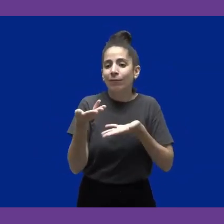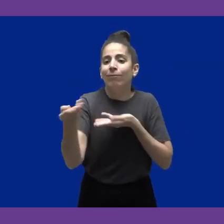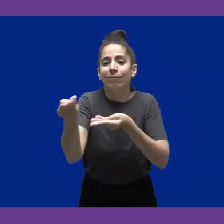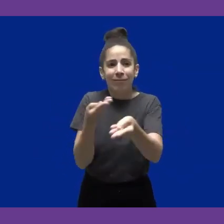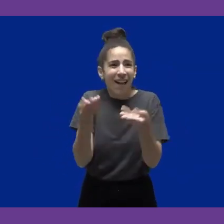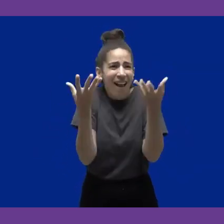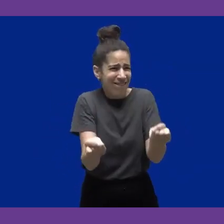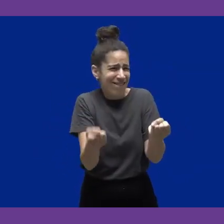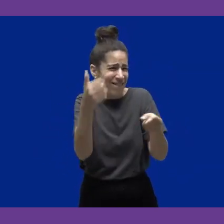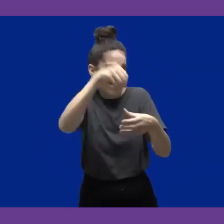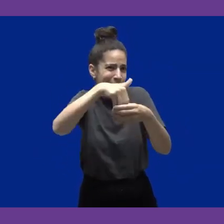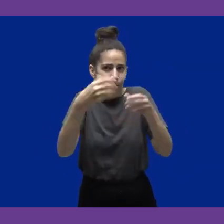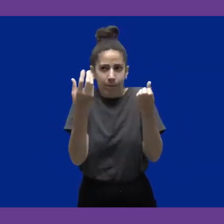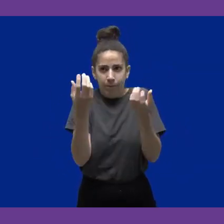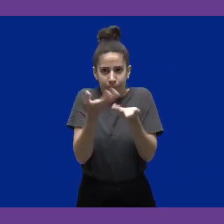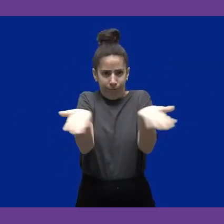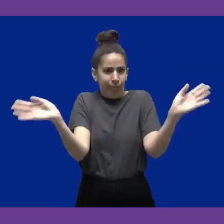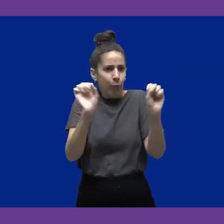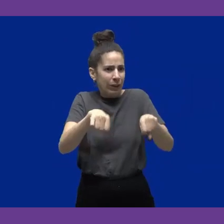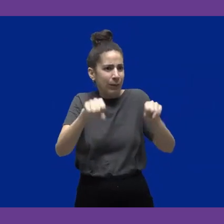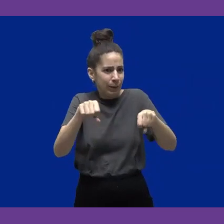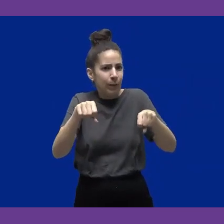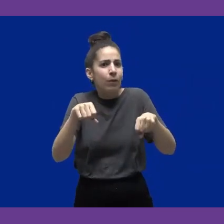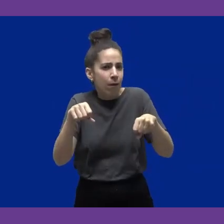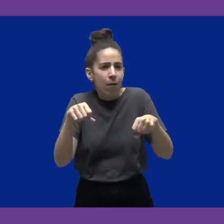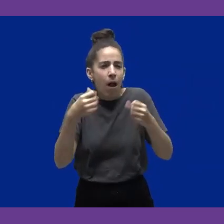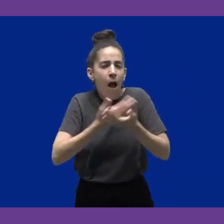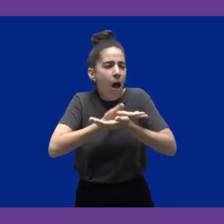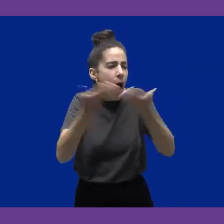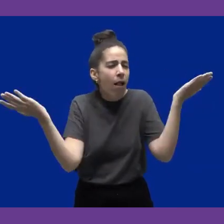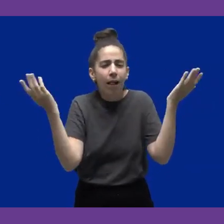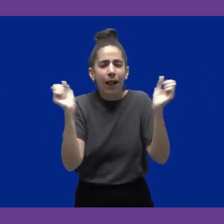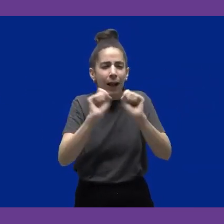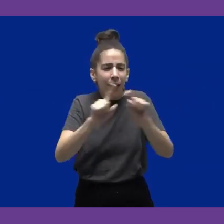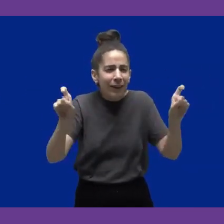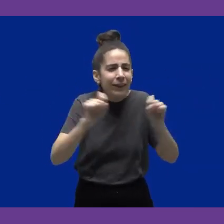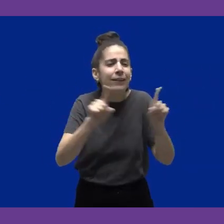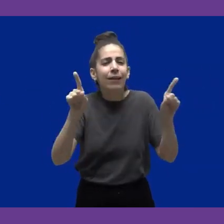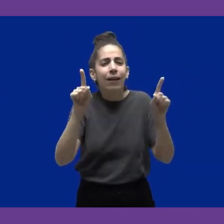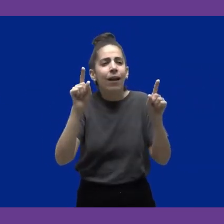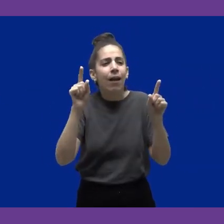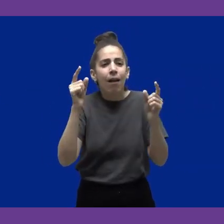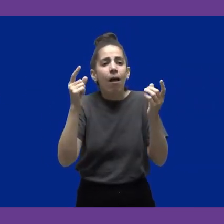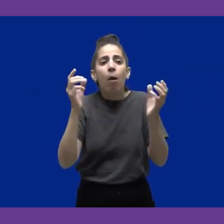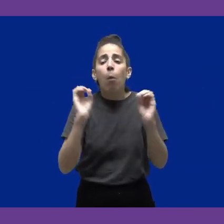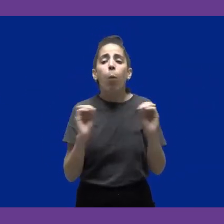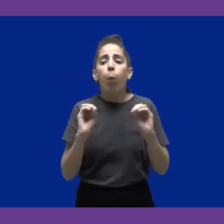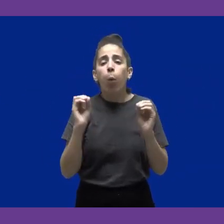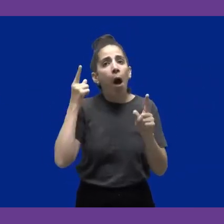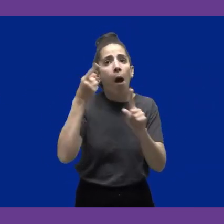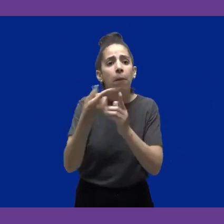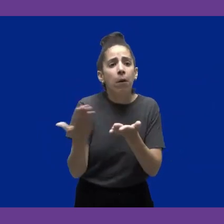A4 document newsletter doesn't exist a lot anymore. So that's the interpretation I would give. Fernando, do you